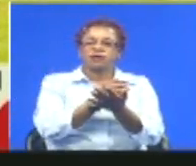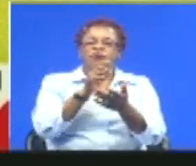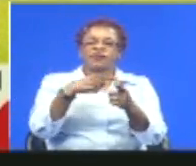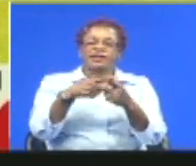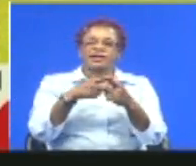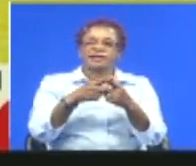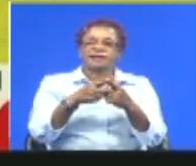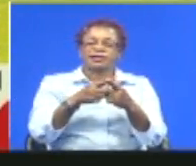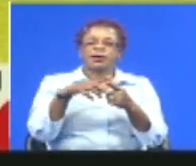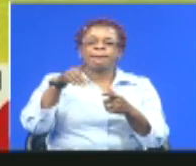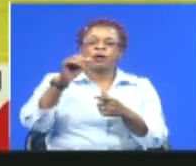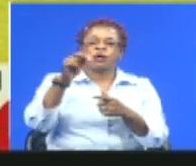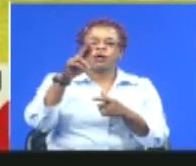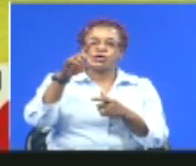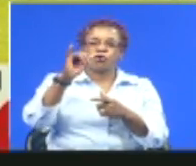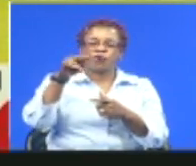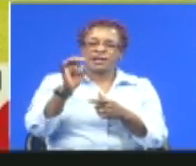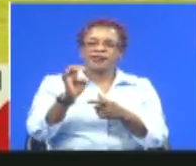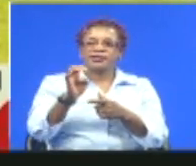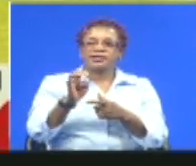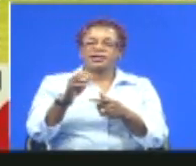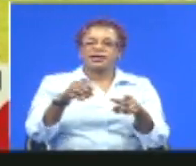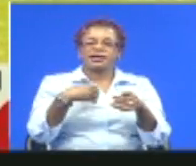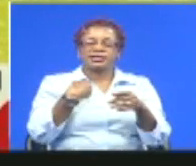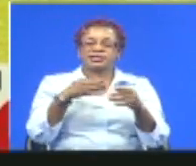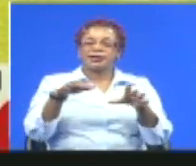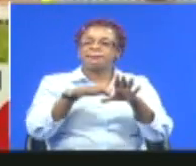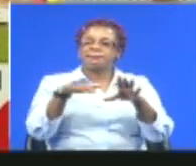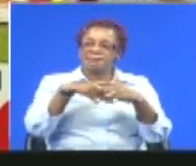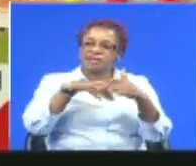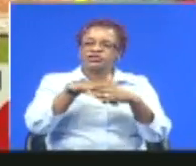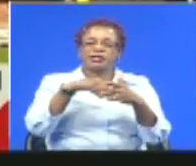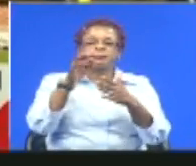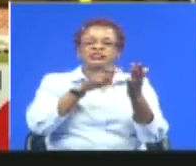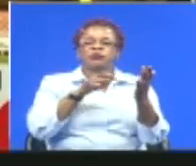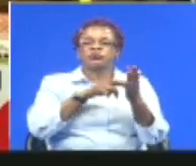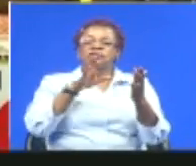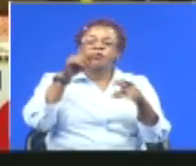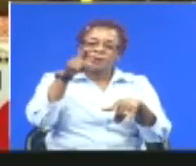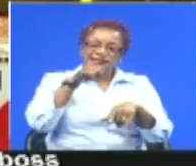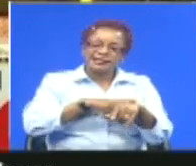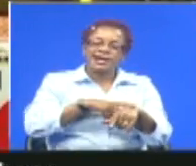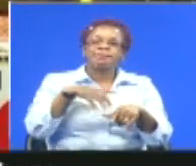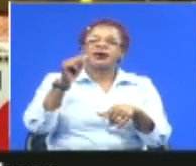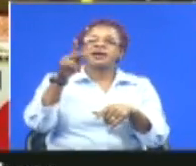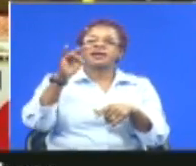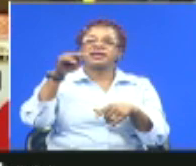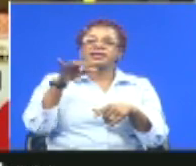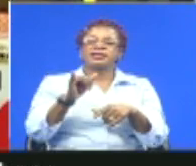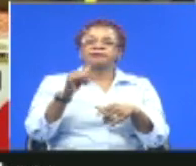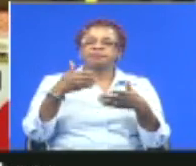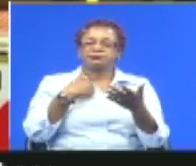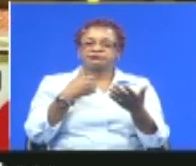keeper Paulina Tieno during a friendly match against Egypt in Machakos. Since then, Akinyi has maintained a place